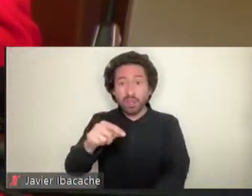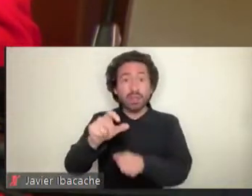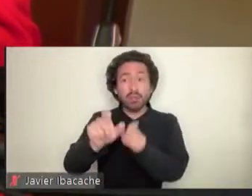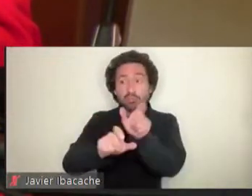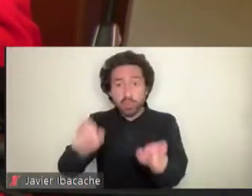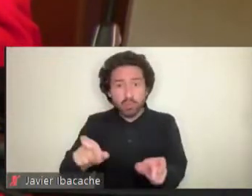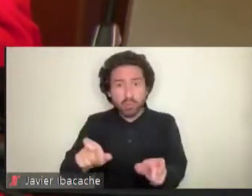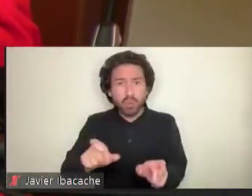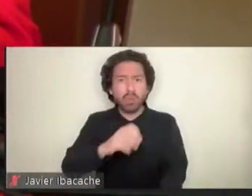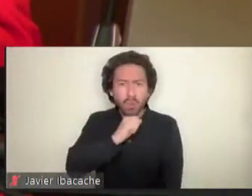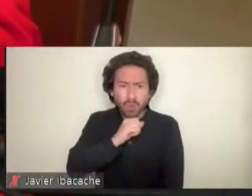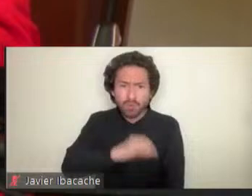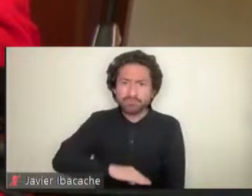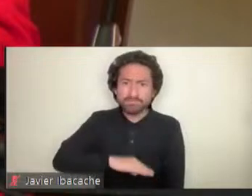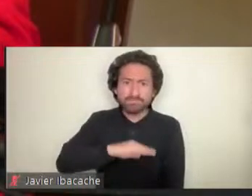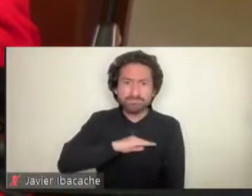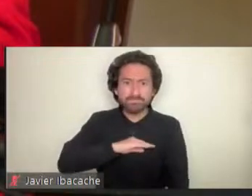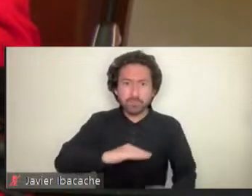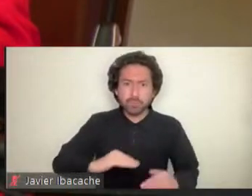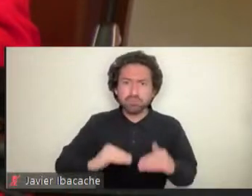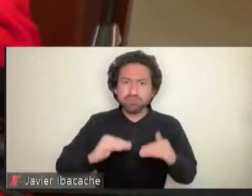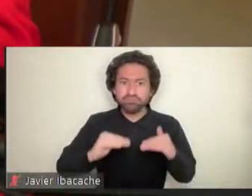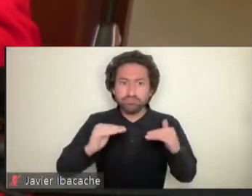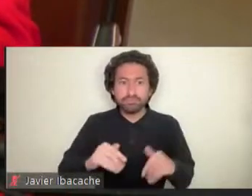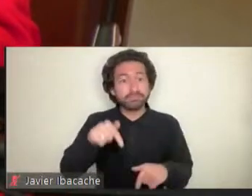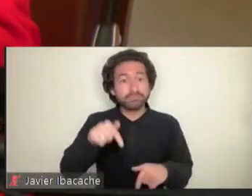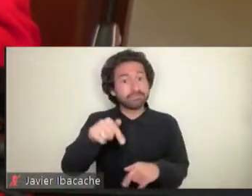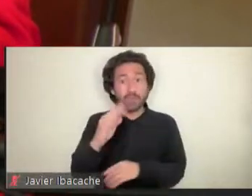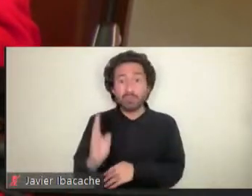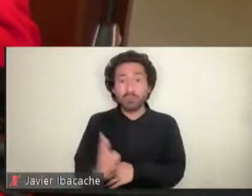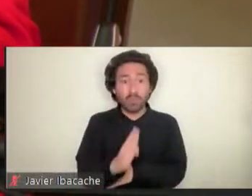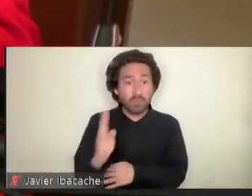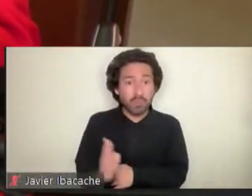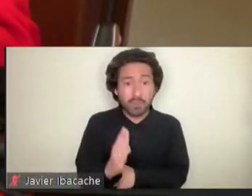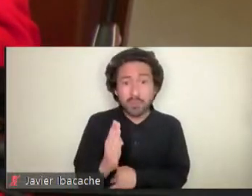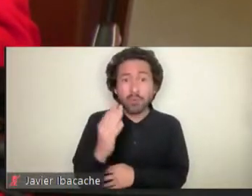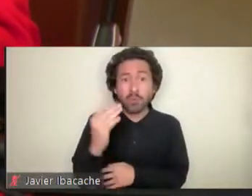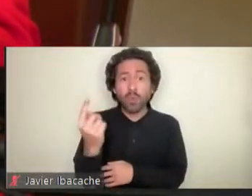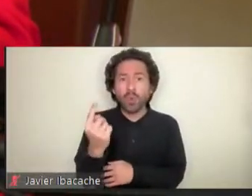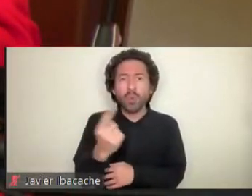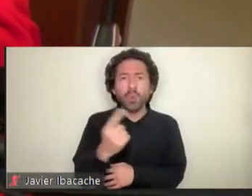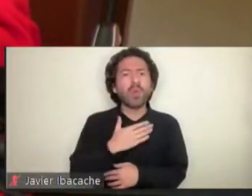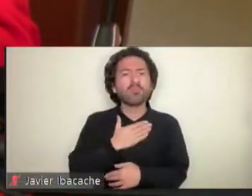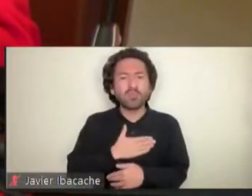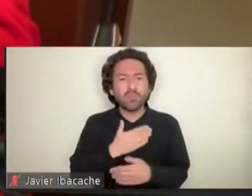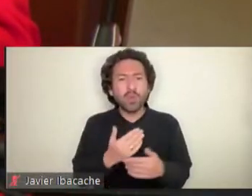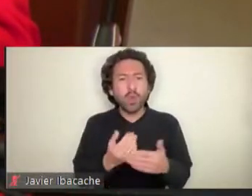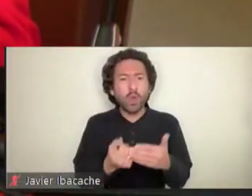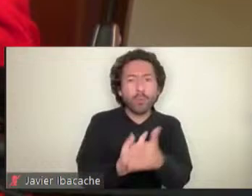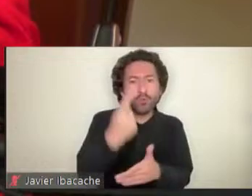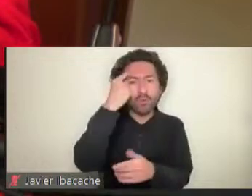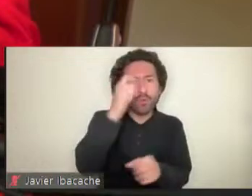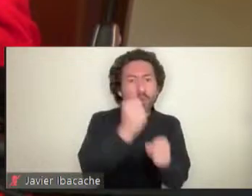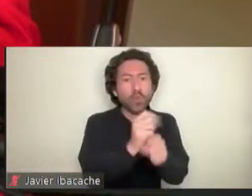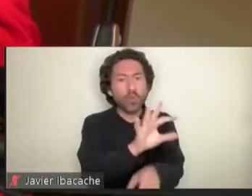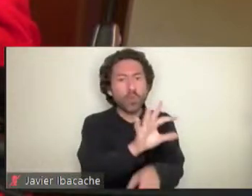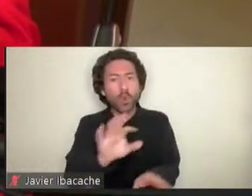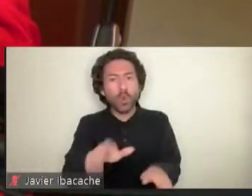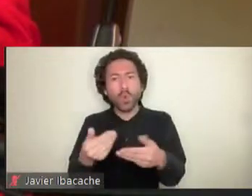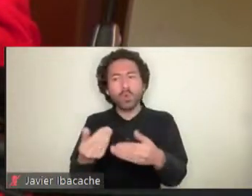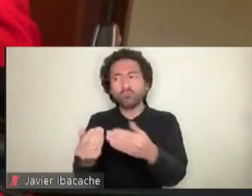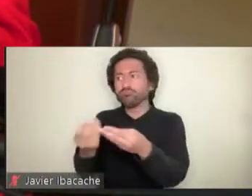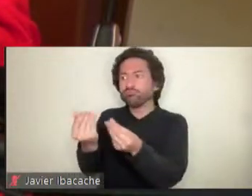Barbados has always experienced a brain drain, where persons look for opportunities for work and financial gains to be able to look